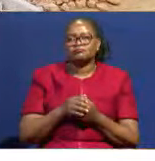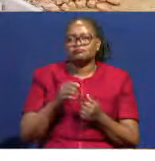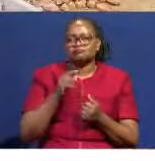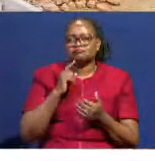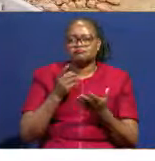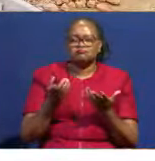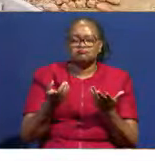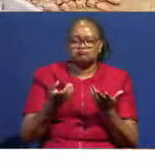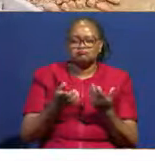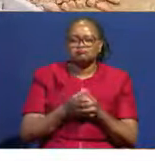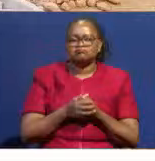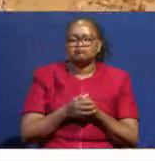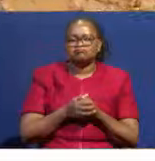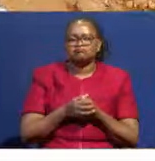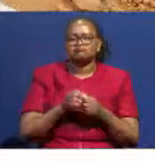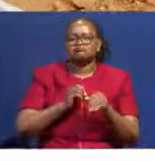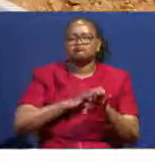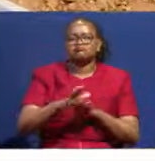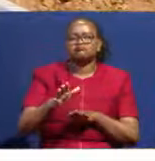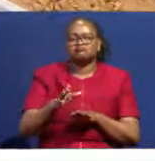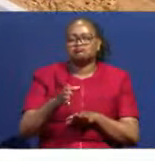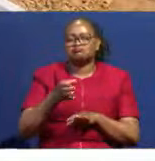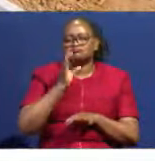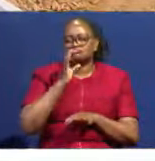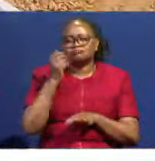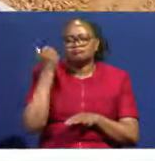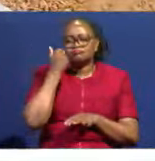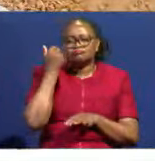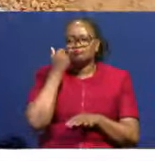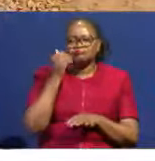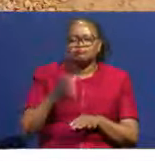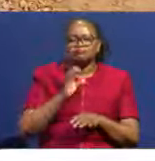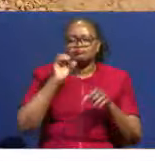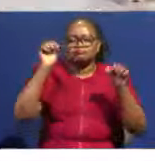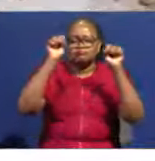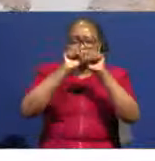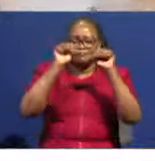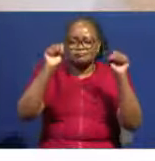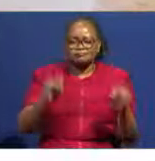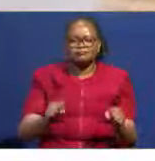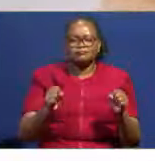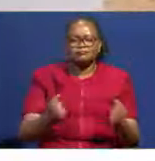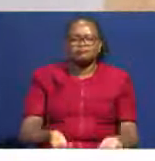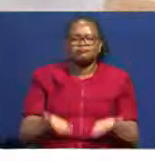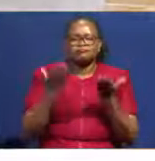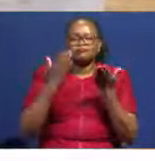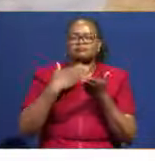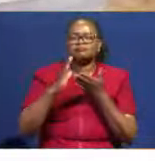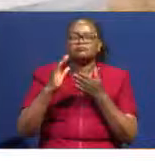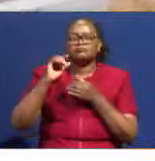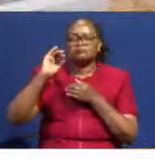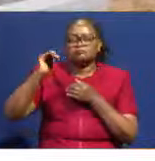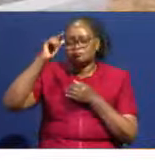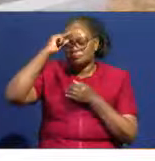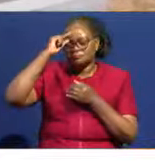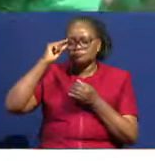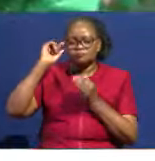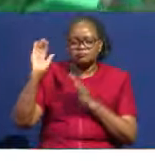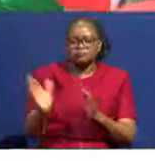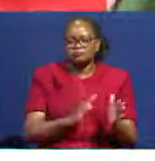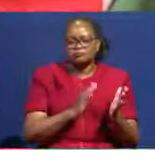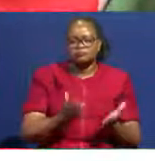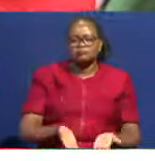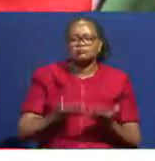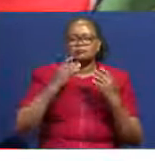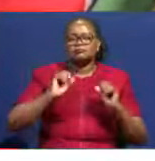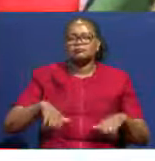the threat of waterborne diseases. The water system upgrade is part of the county government's plan to improve the lives